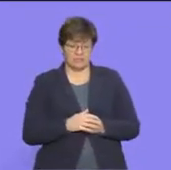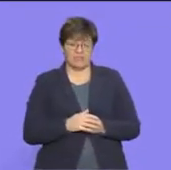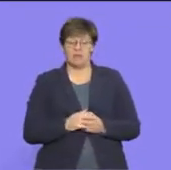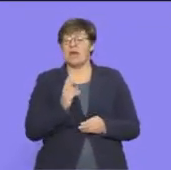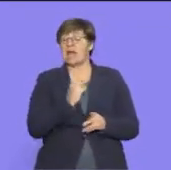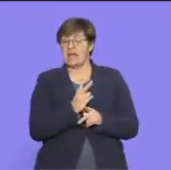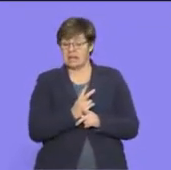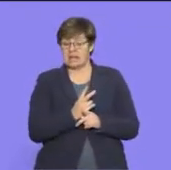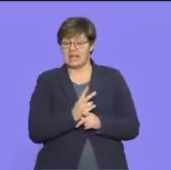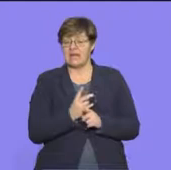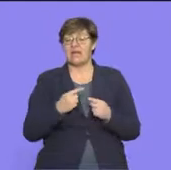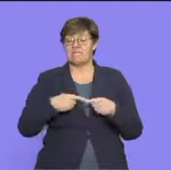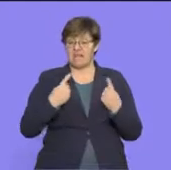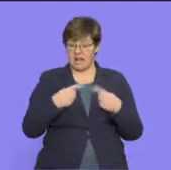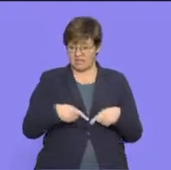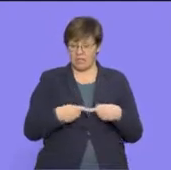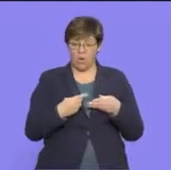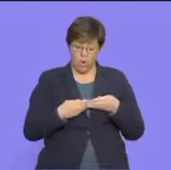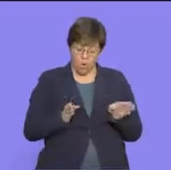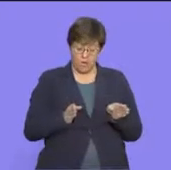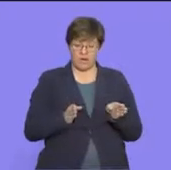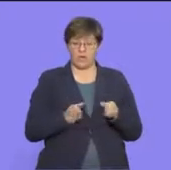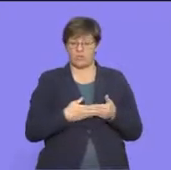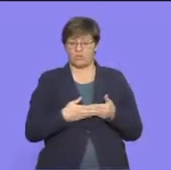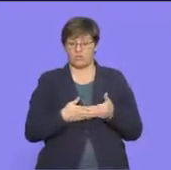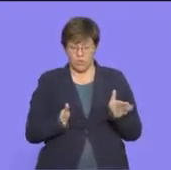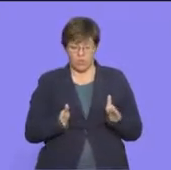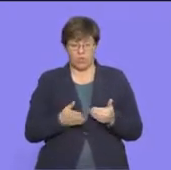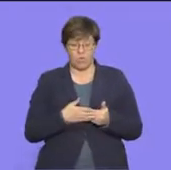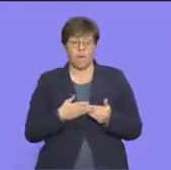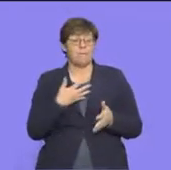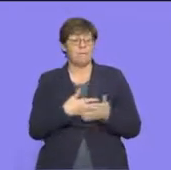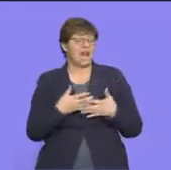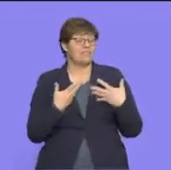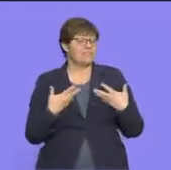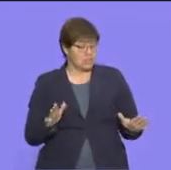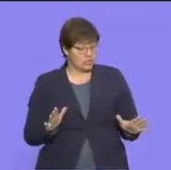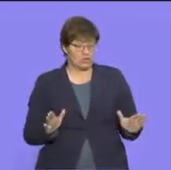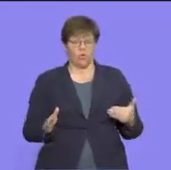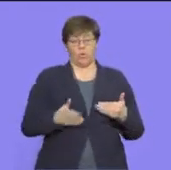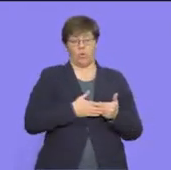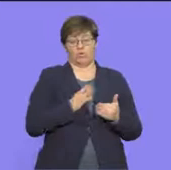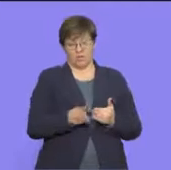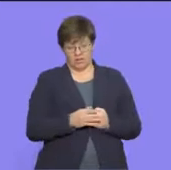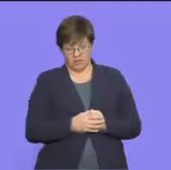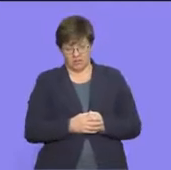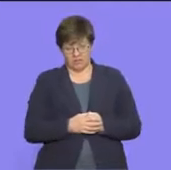are valves over here that will open. When the blood is finished, they're going to close. And